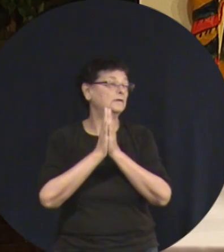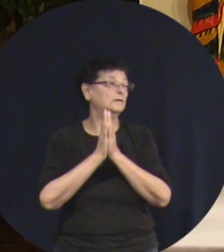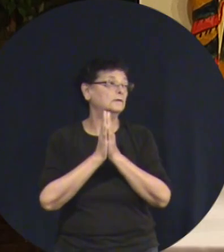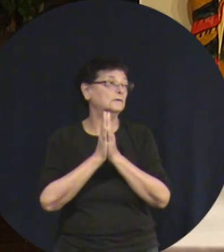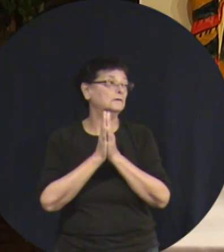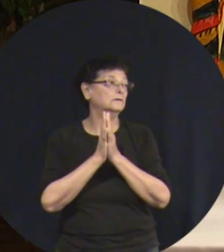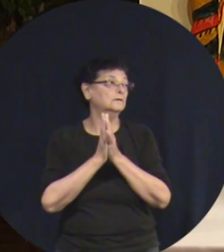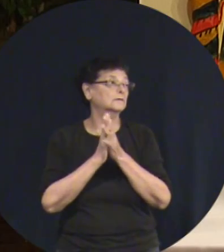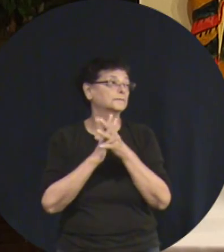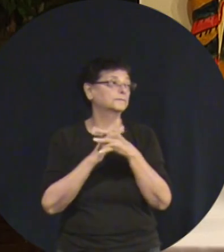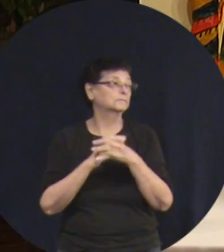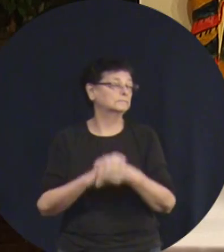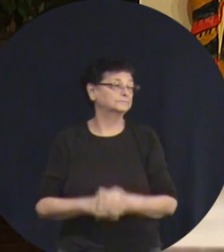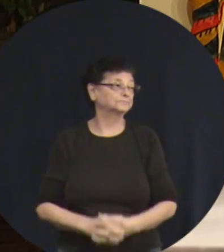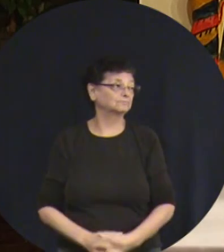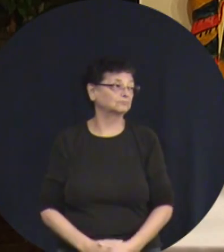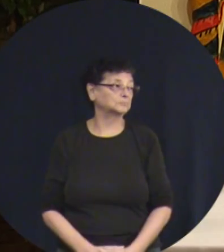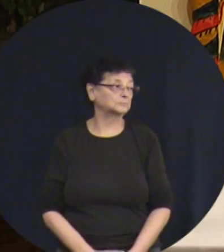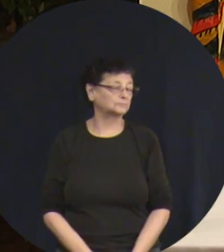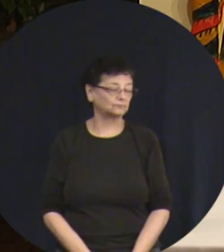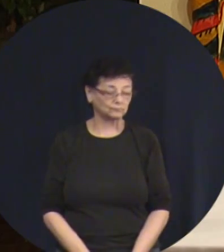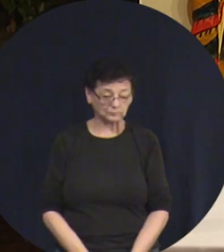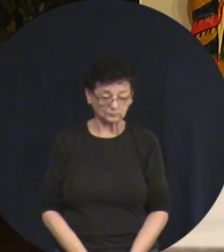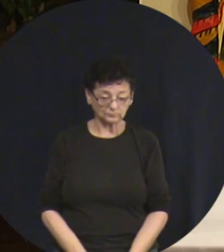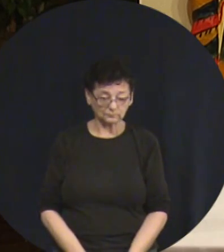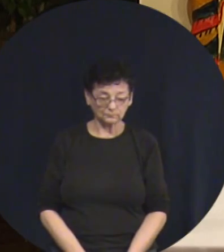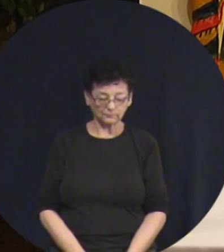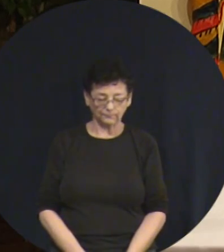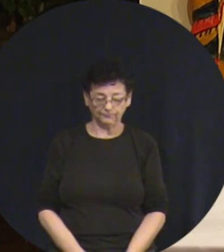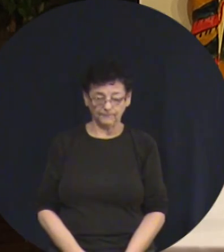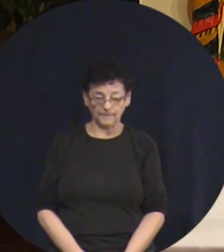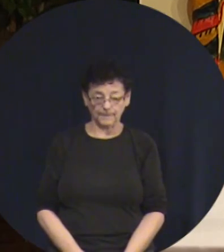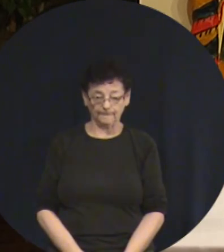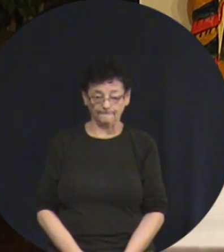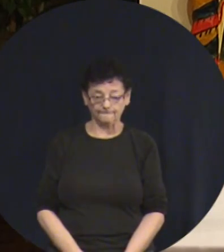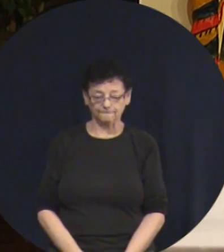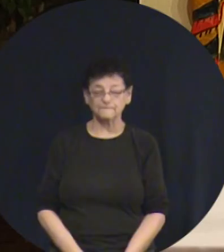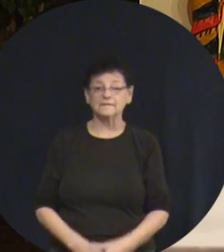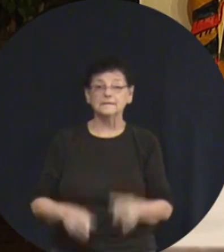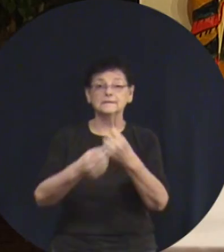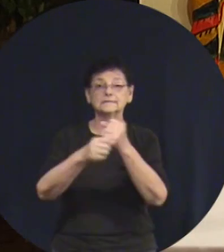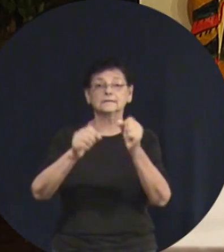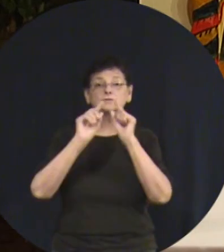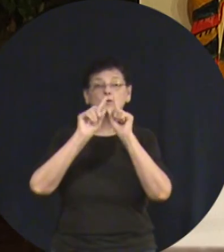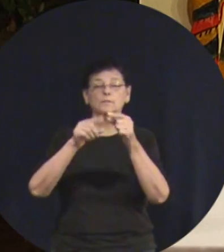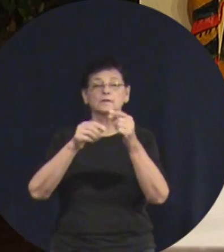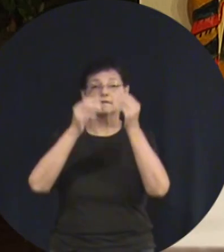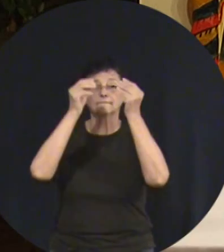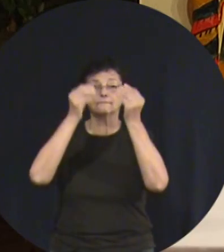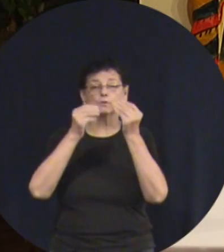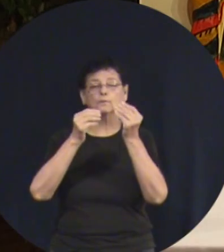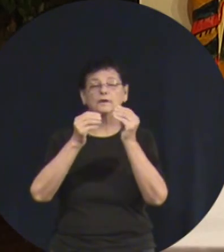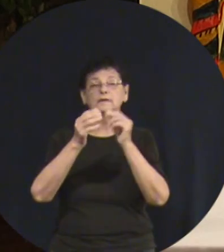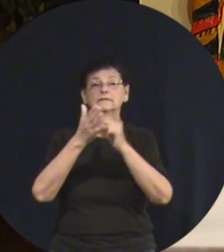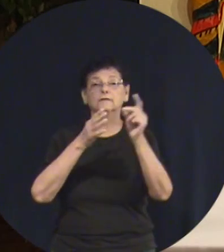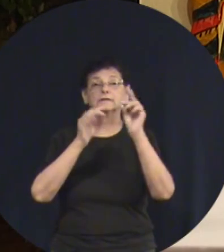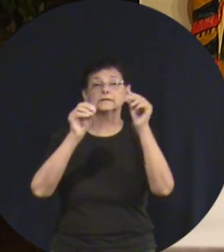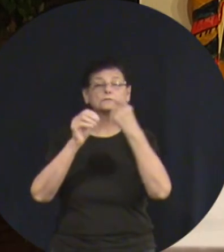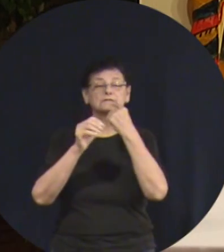summoned here before you. In your compassion, O merciful Father, gather to yourself all your children scattered throughout the